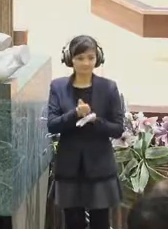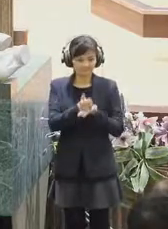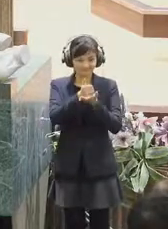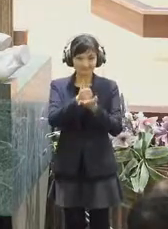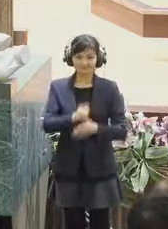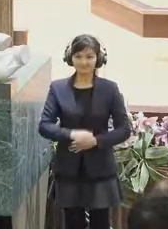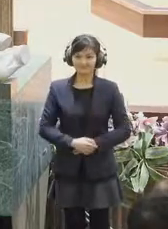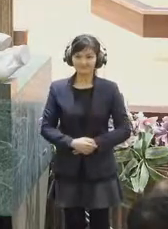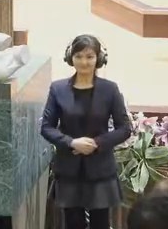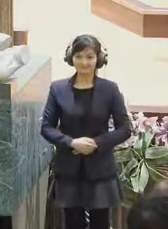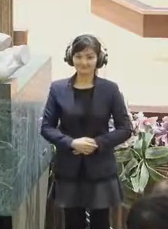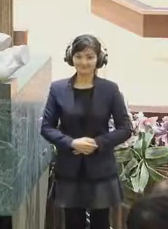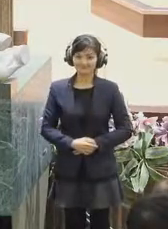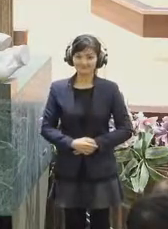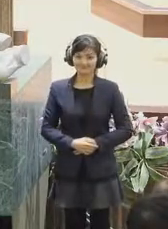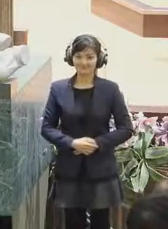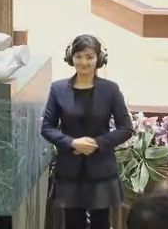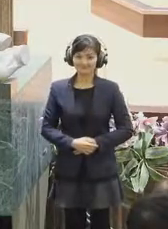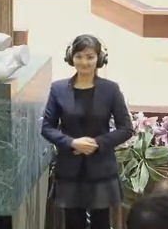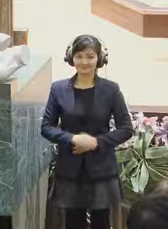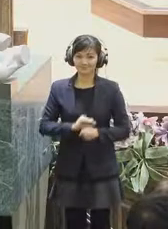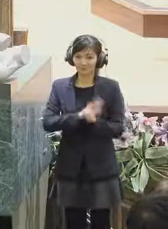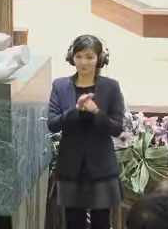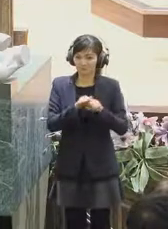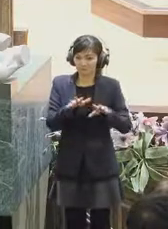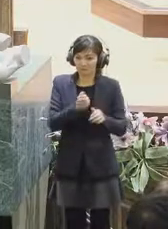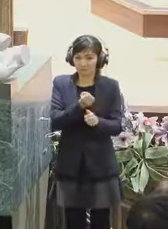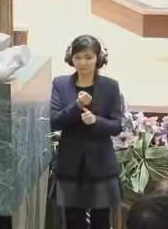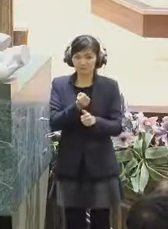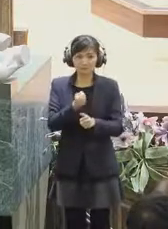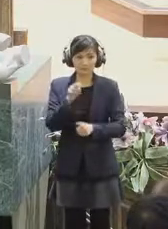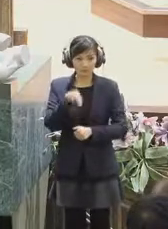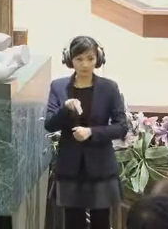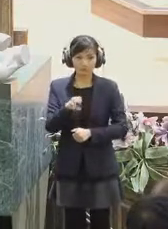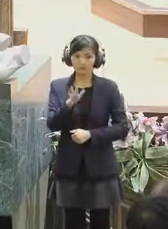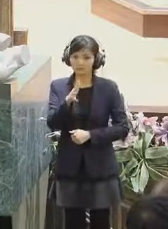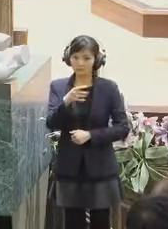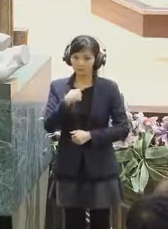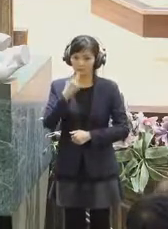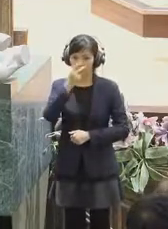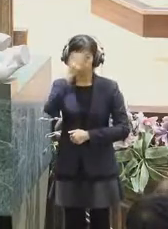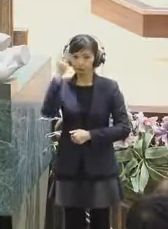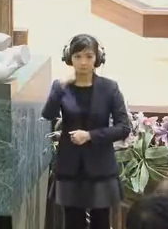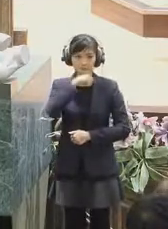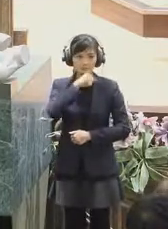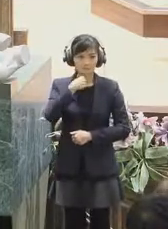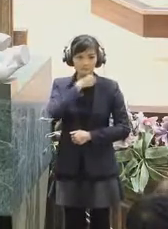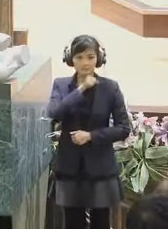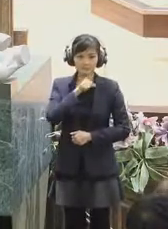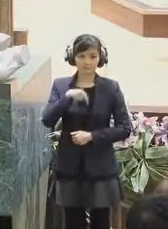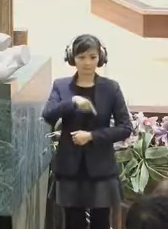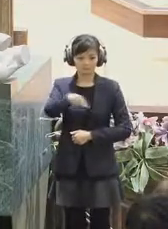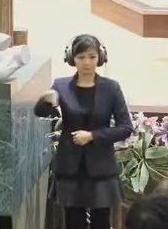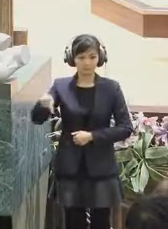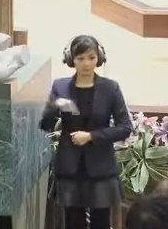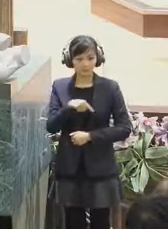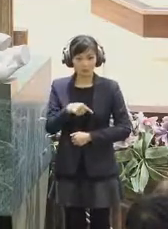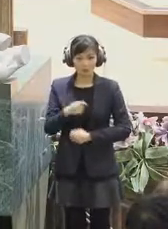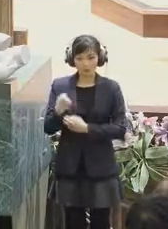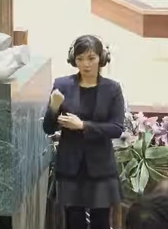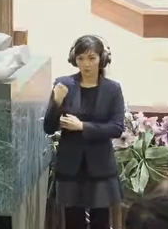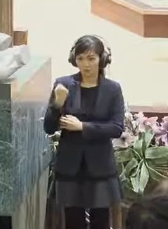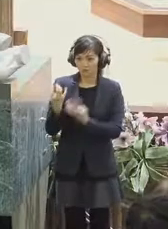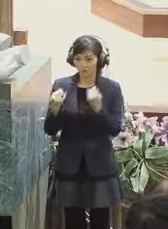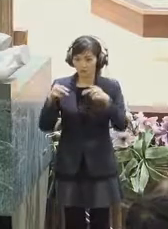technology, publicly available data, and ideas from citizens, from the people organized in